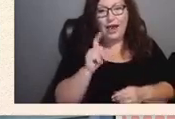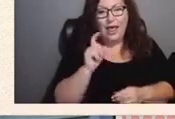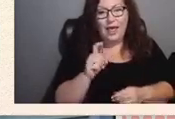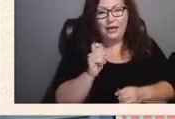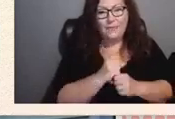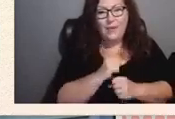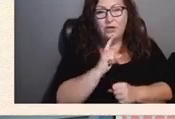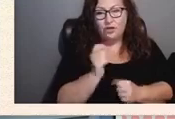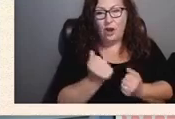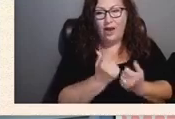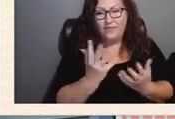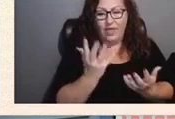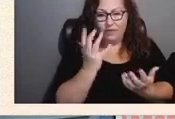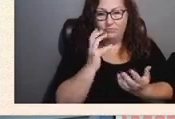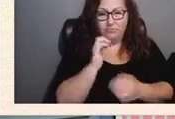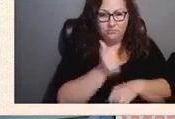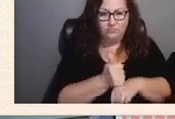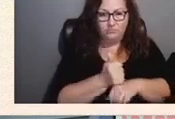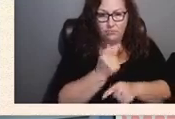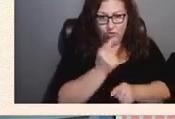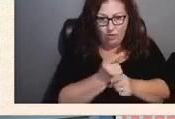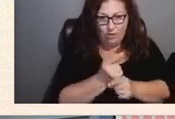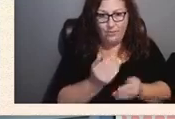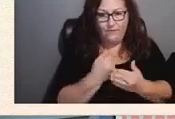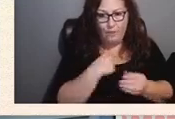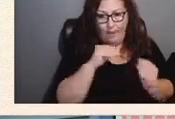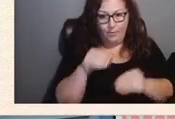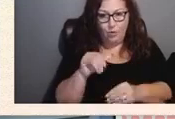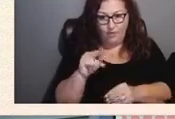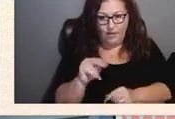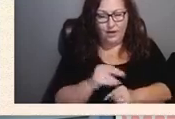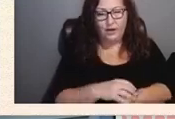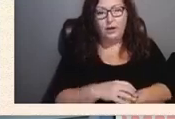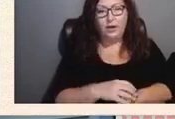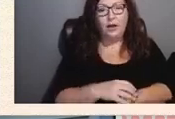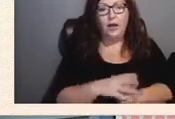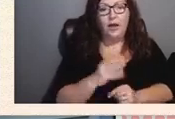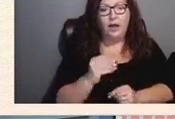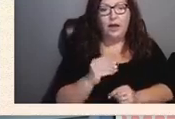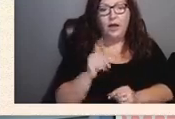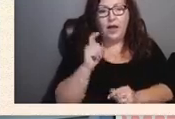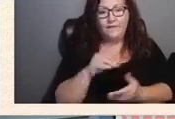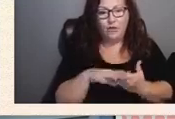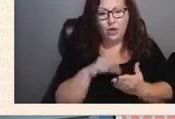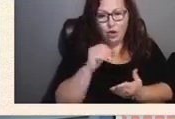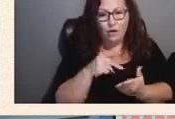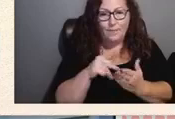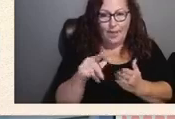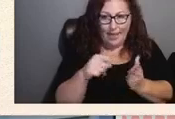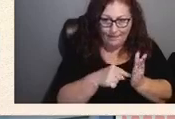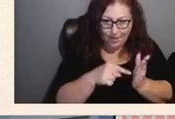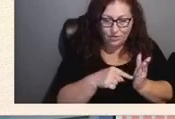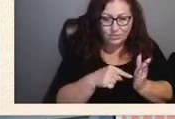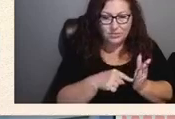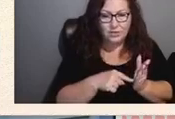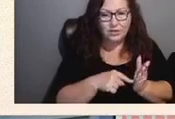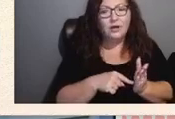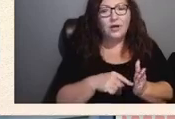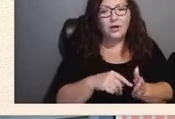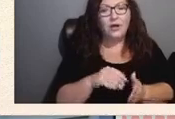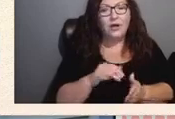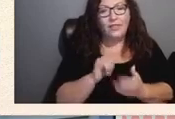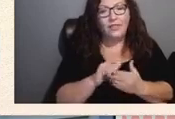correctly before I moved in, and I had to learn to pay bills. That was a new concept for